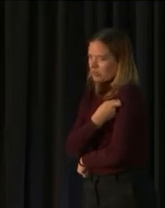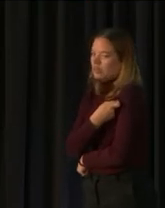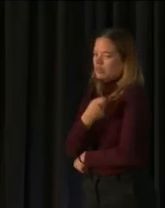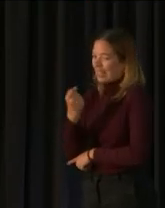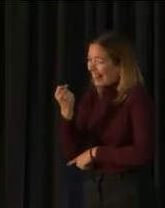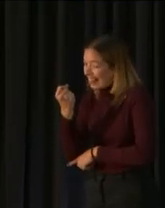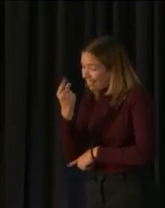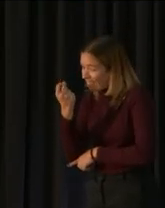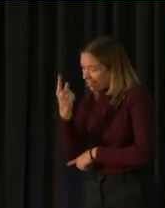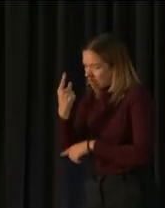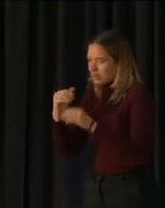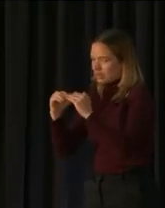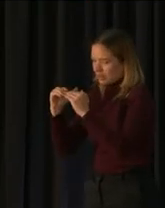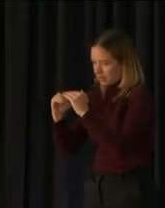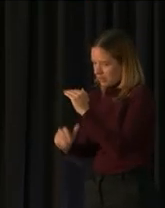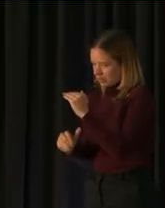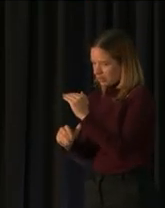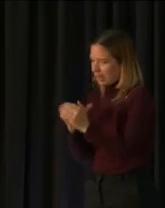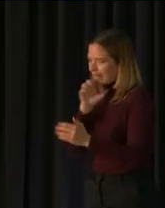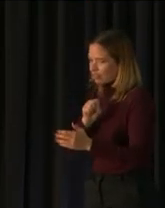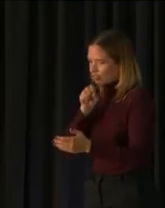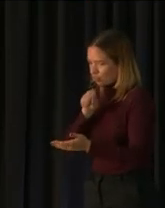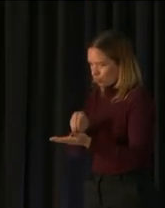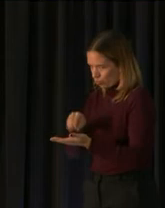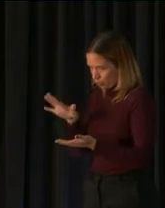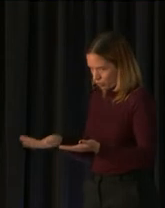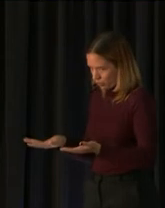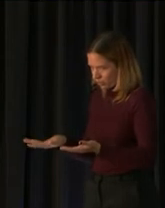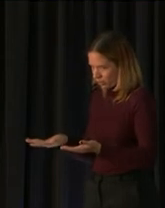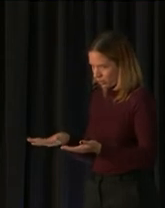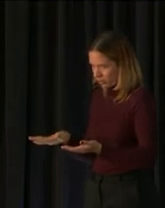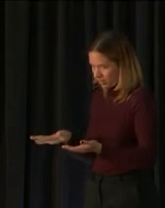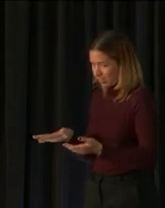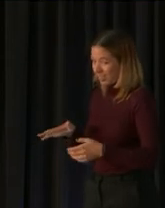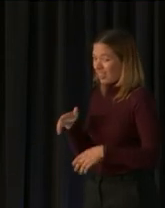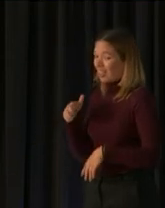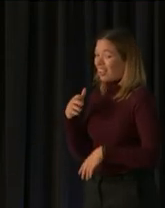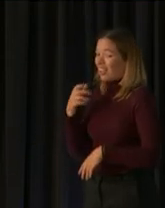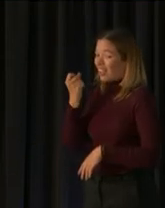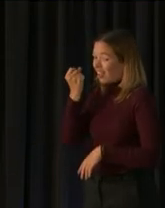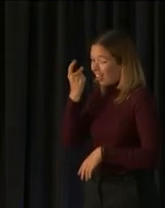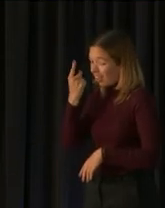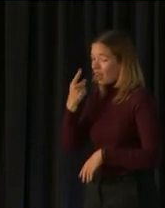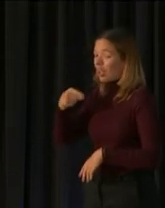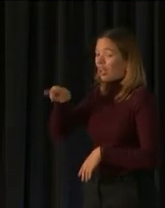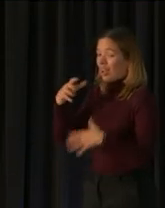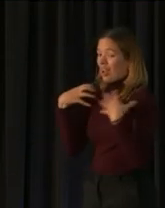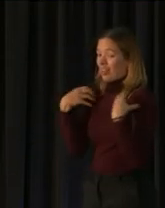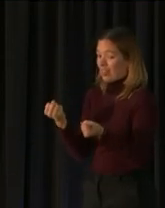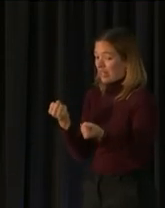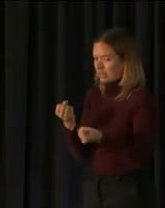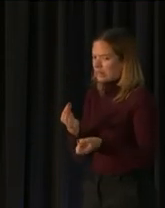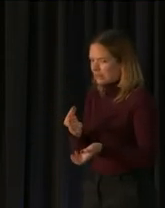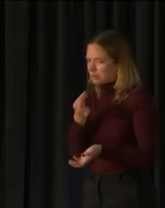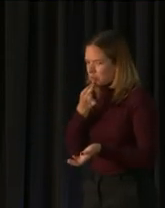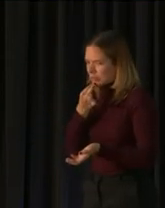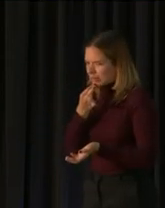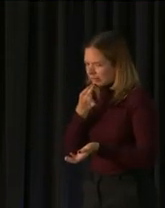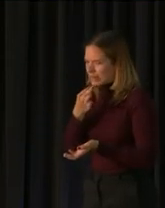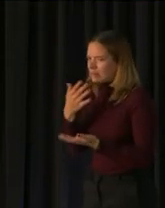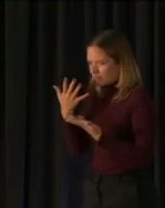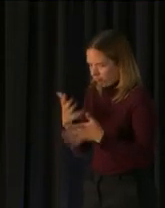also what we're hearing from health experts in the field. That conversation will actually take place next week